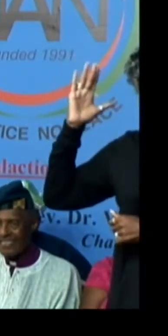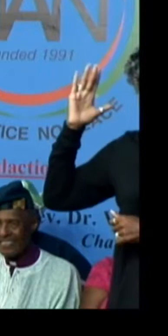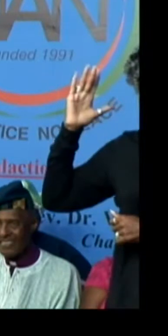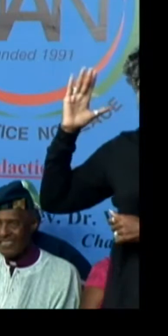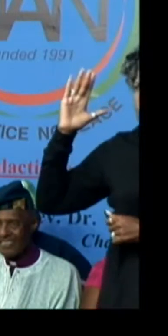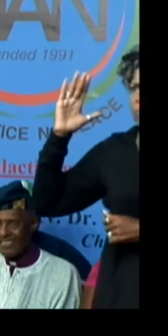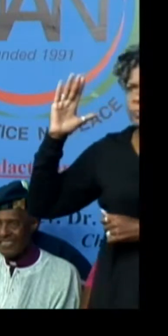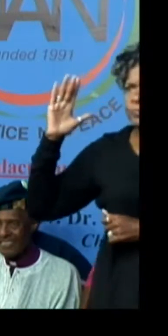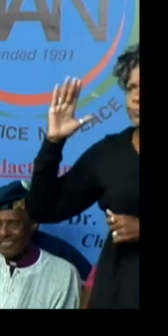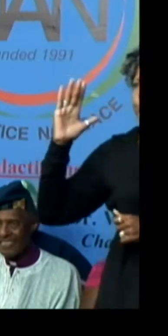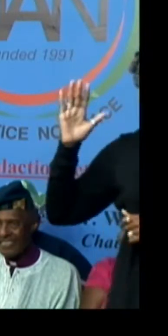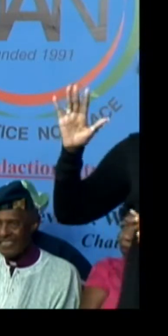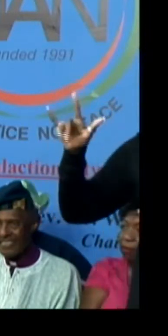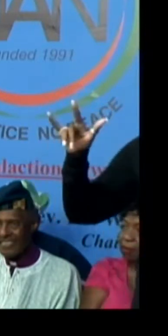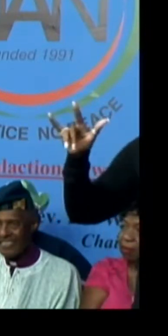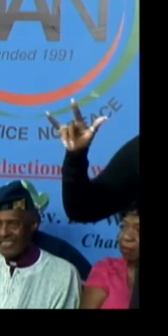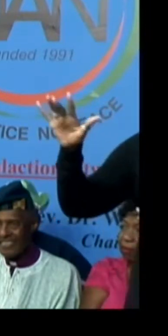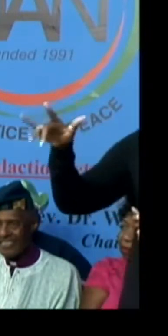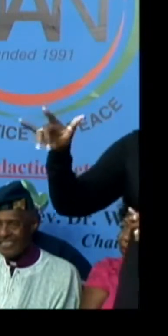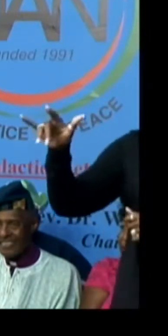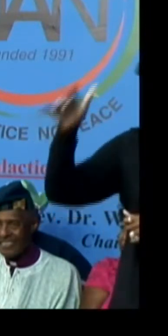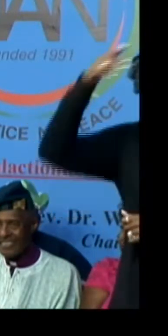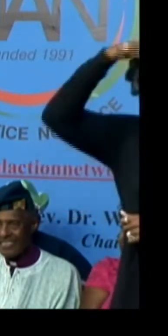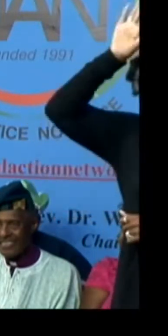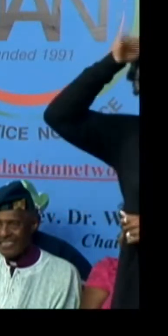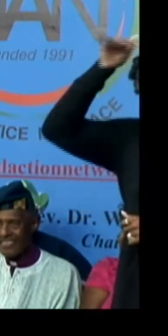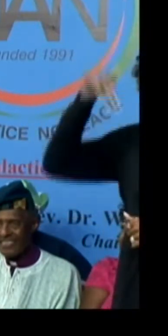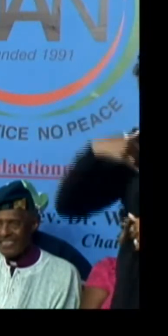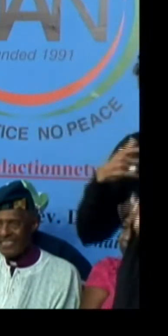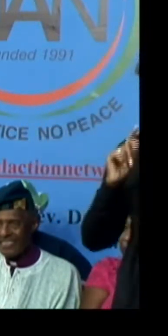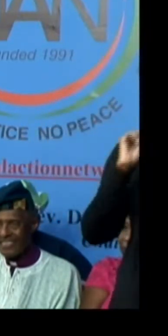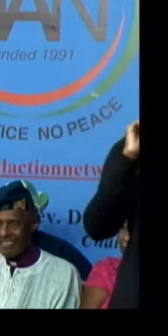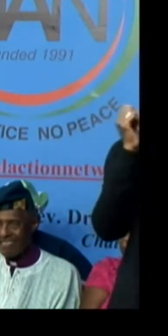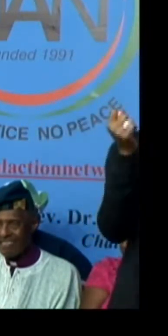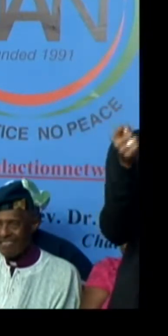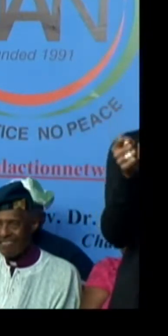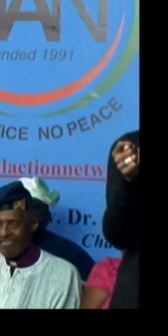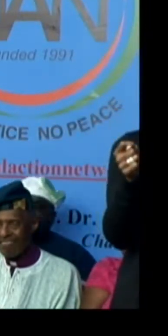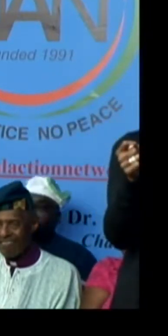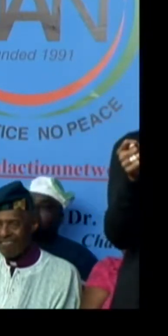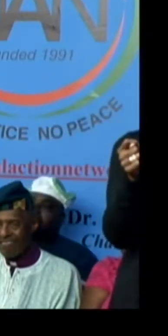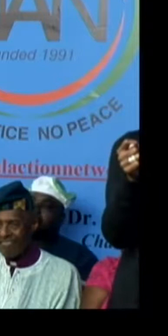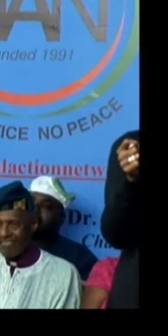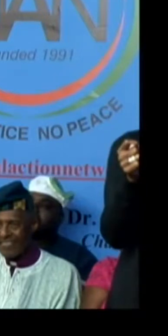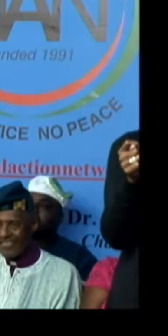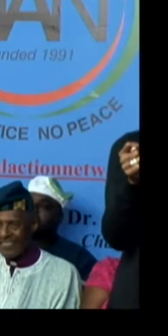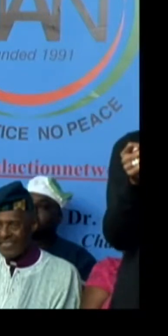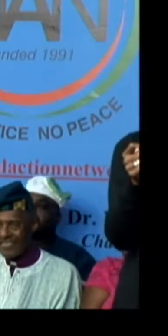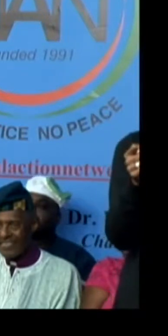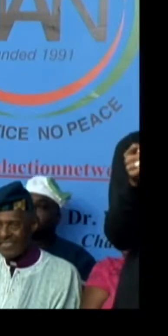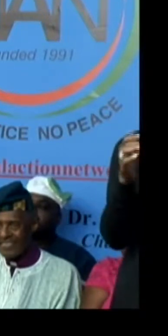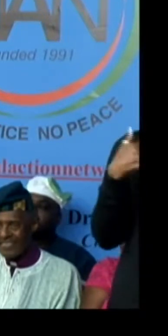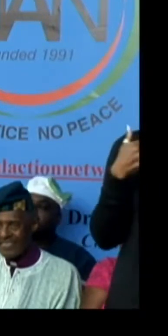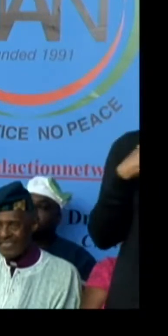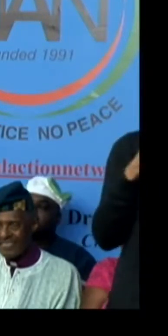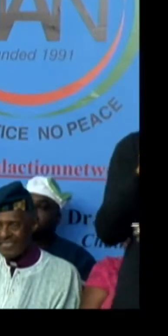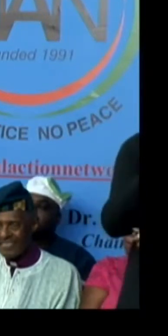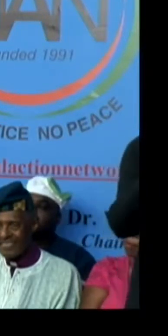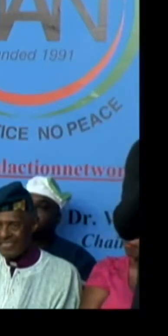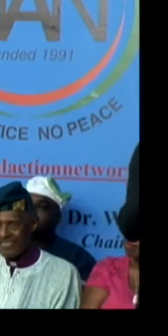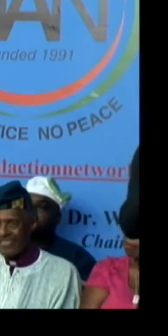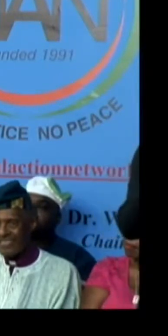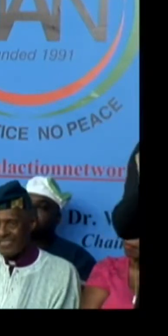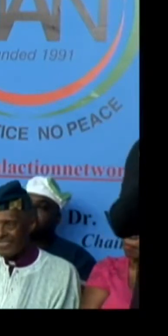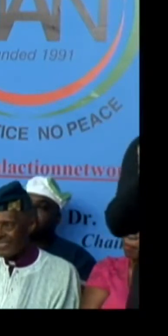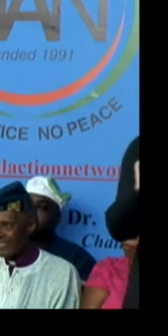went in, team of rivals. Bannon's team on one side, Range Priebus' team on the